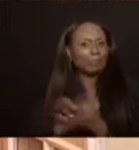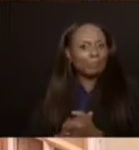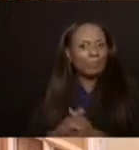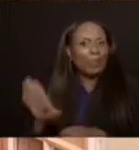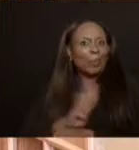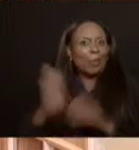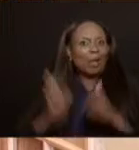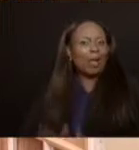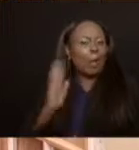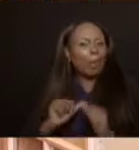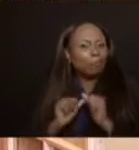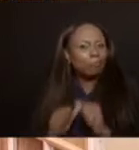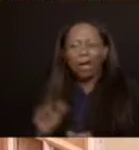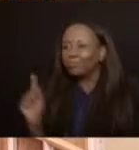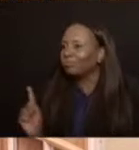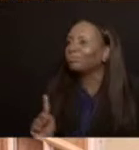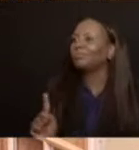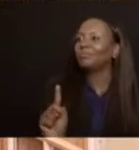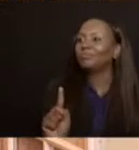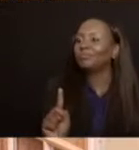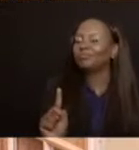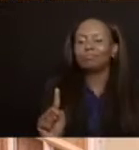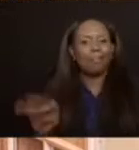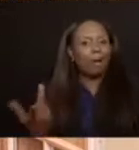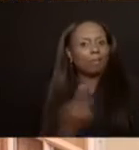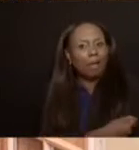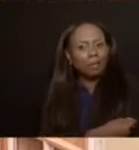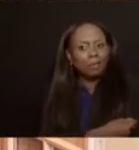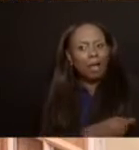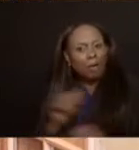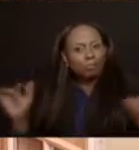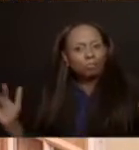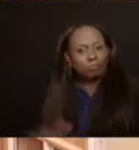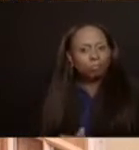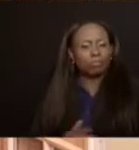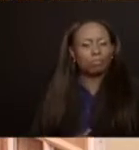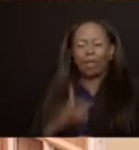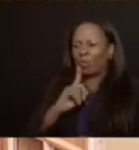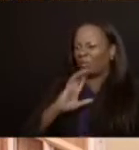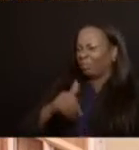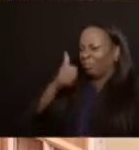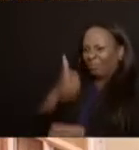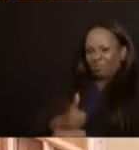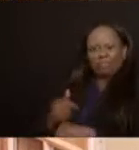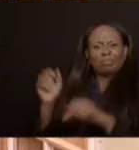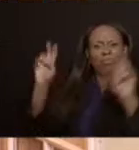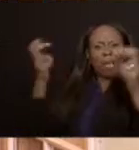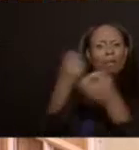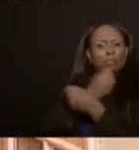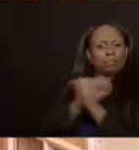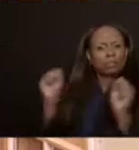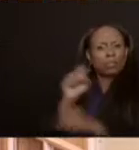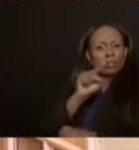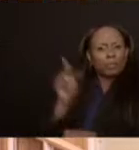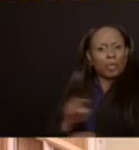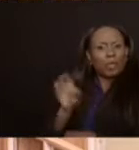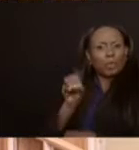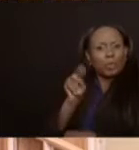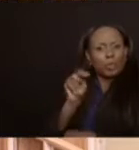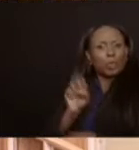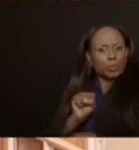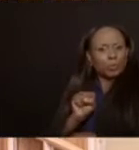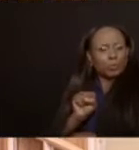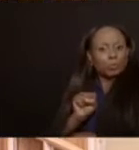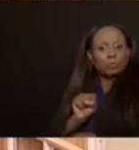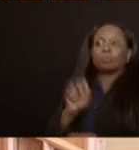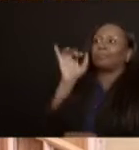Barbados that we will continue to build the numbers with the vaccinations, and in the establishment of these safe zones. Hopefully that will also